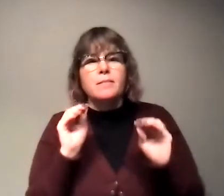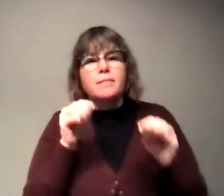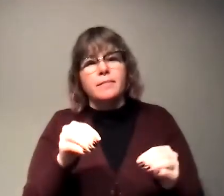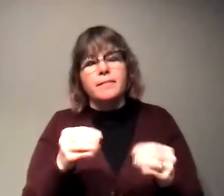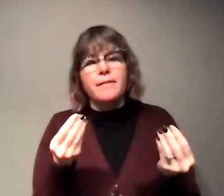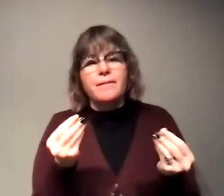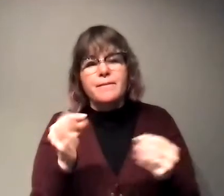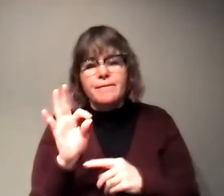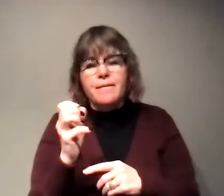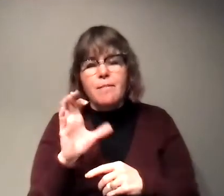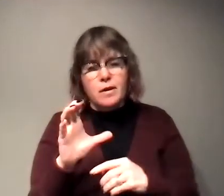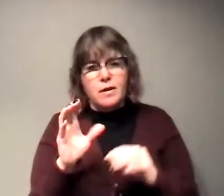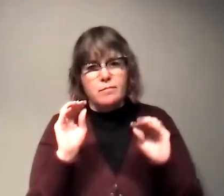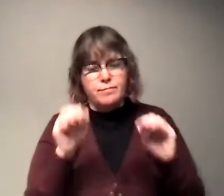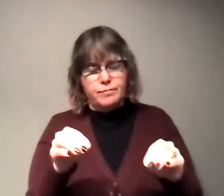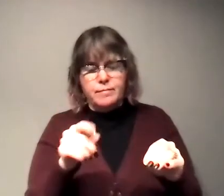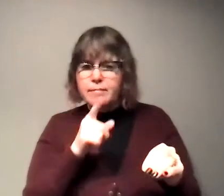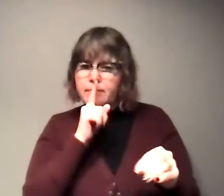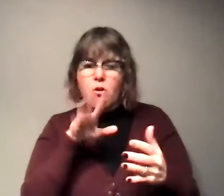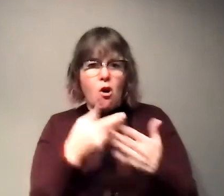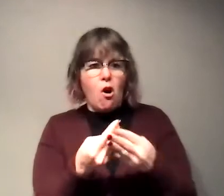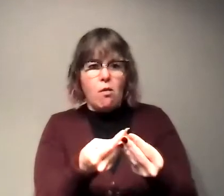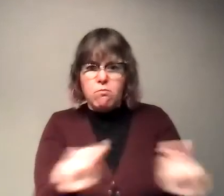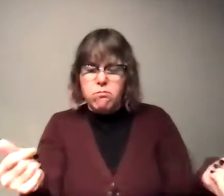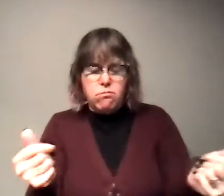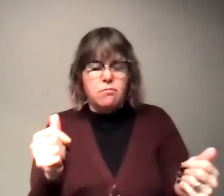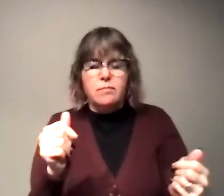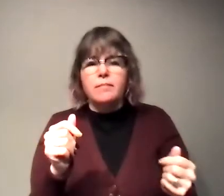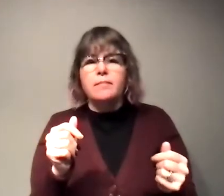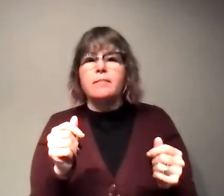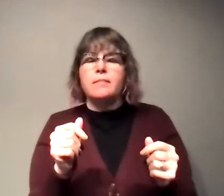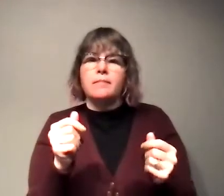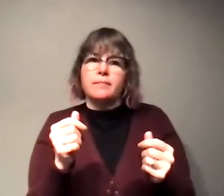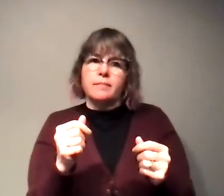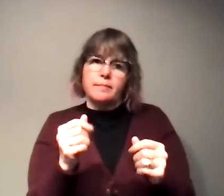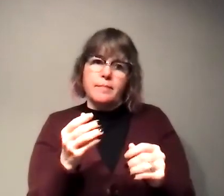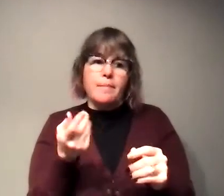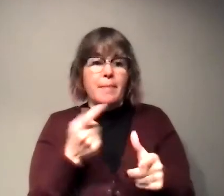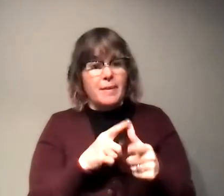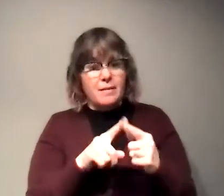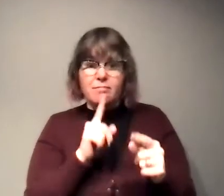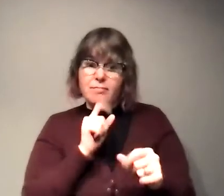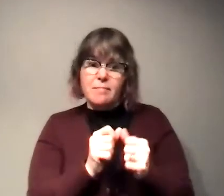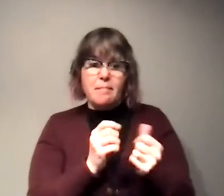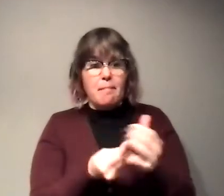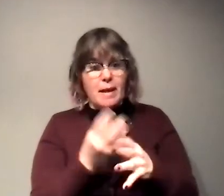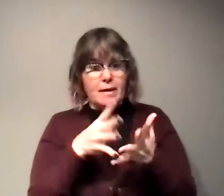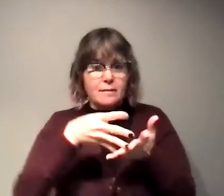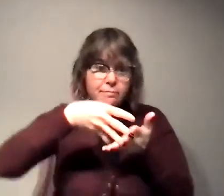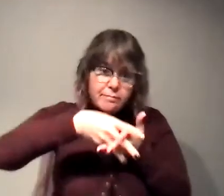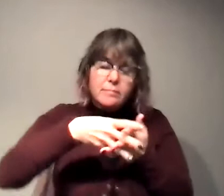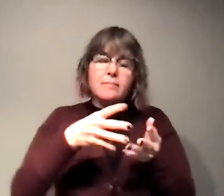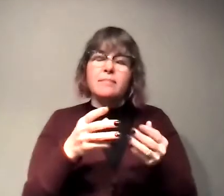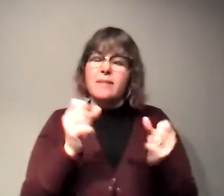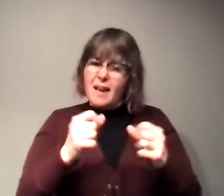fabric down to keep all the soil from eroding away until the plants grow in. But then once the plants grow in, absolutely, the place can